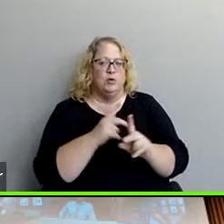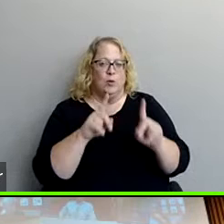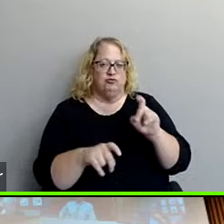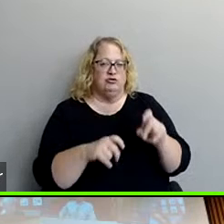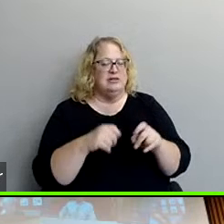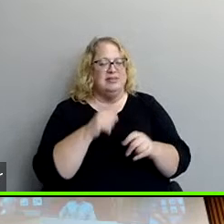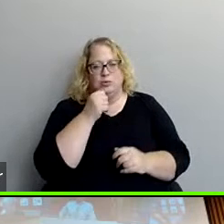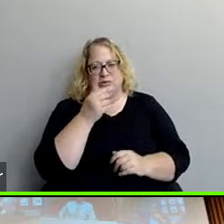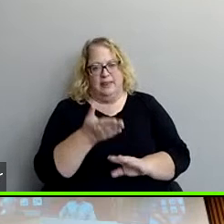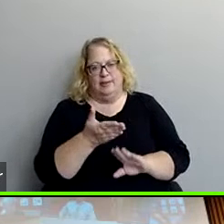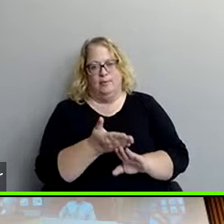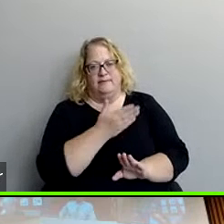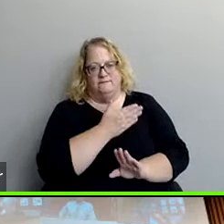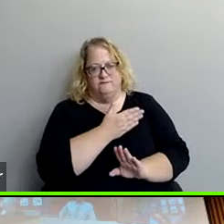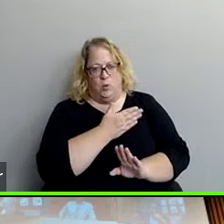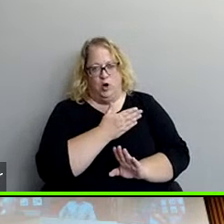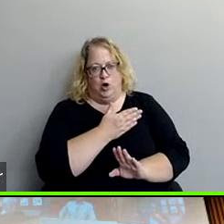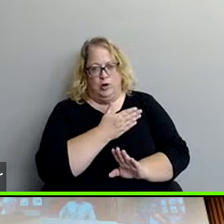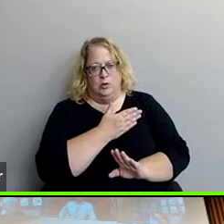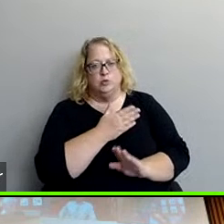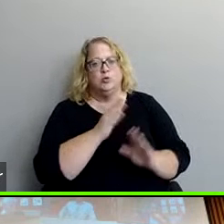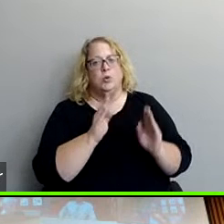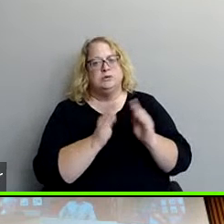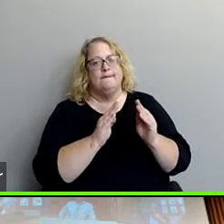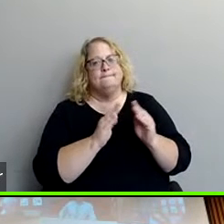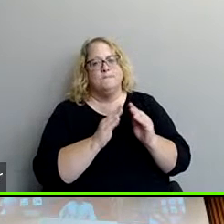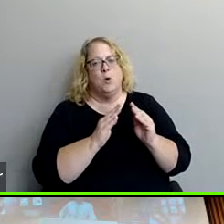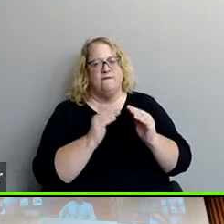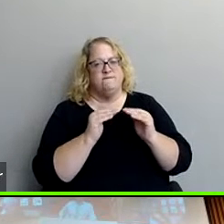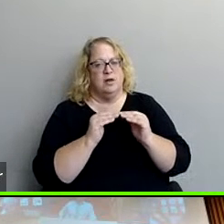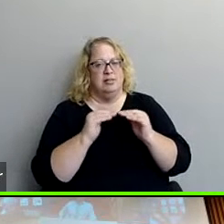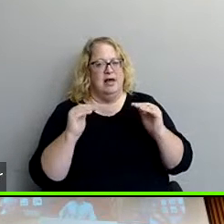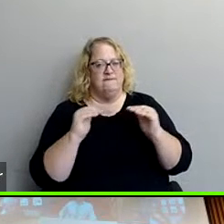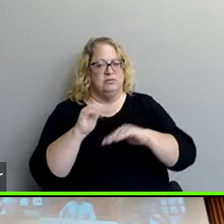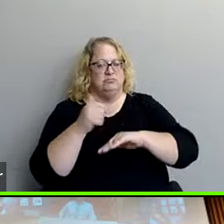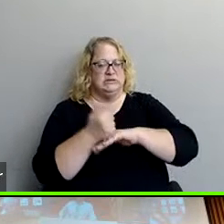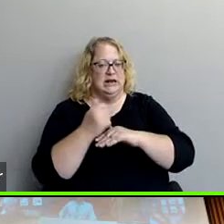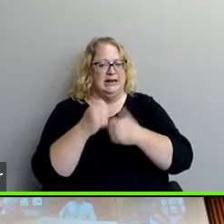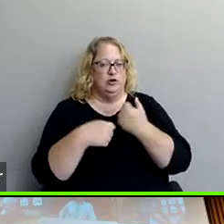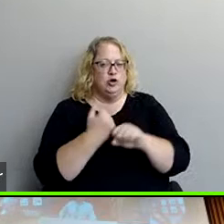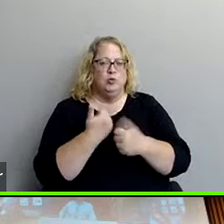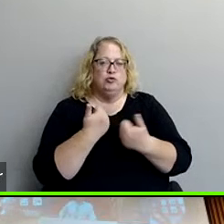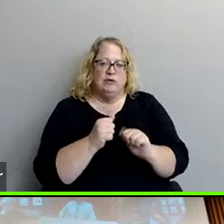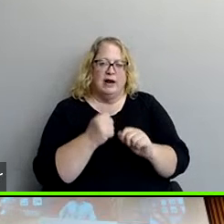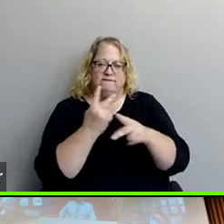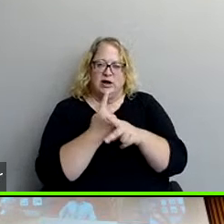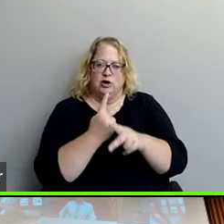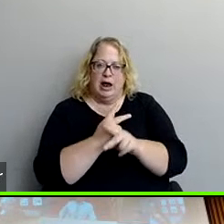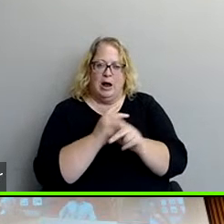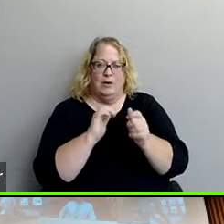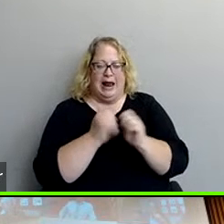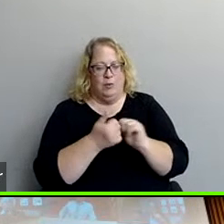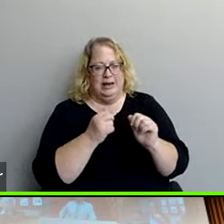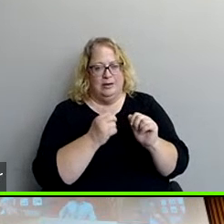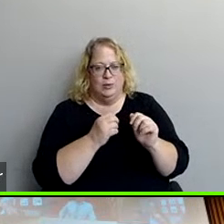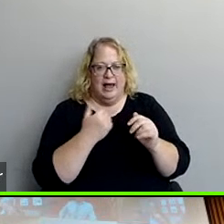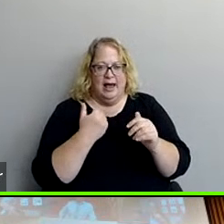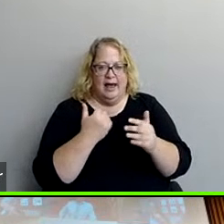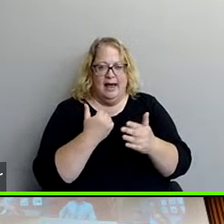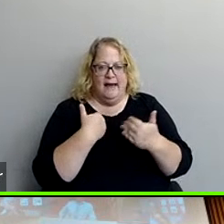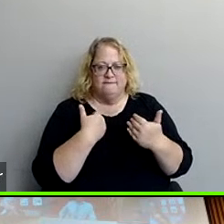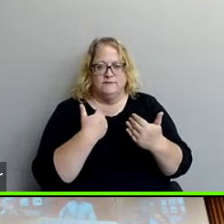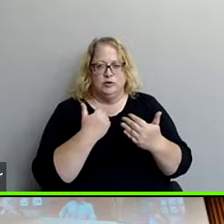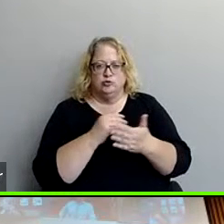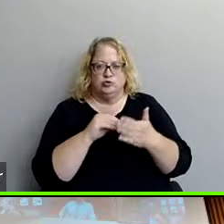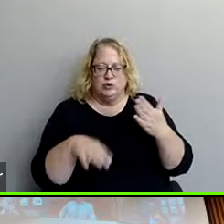that hadn't existed on the exam before. So it was more of a level setting year because we were really trying to figure out what's the best way to prepare students